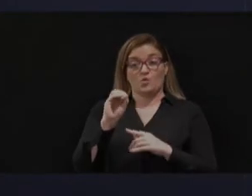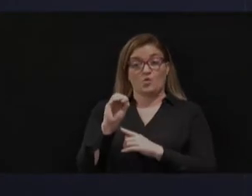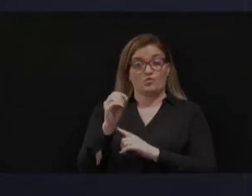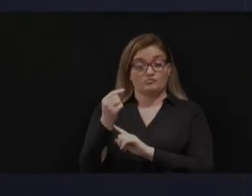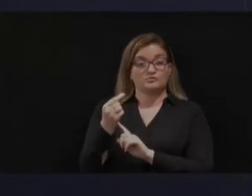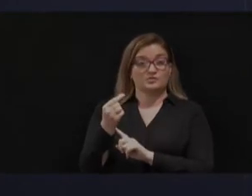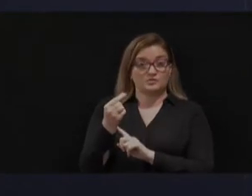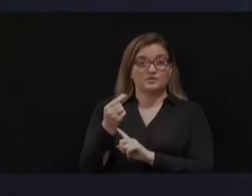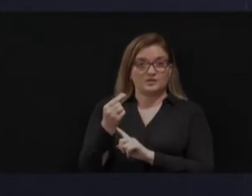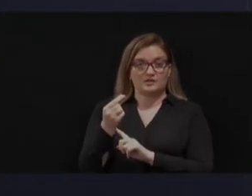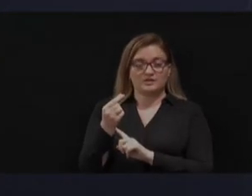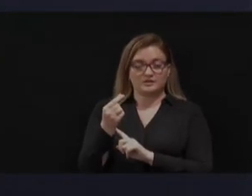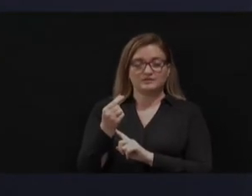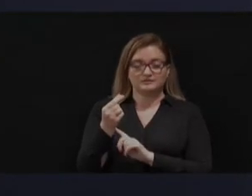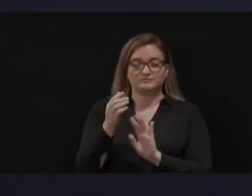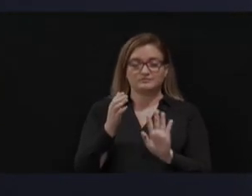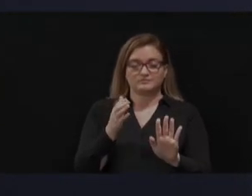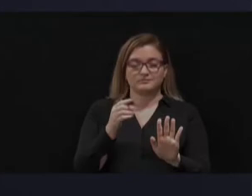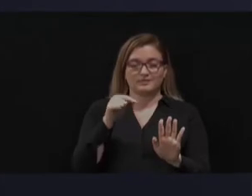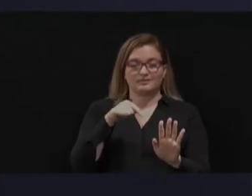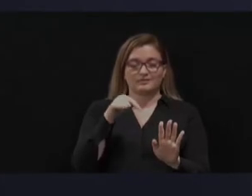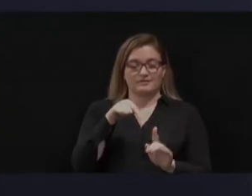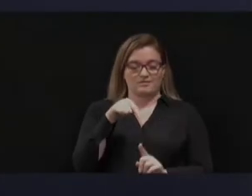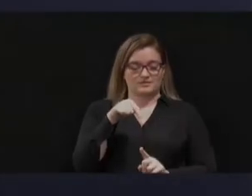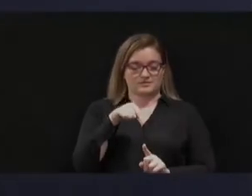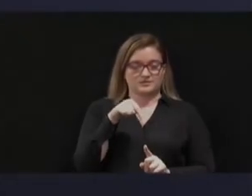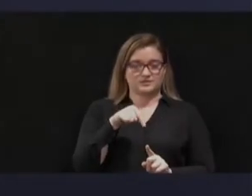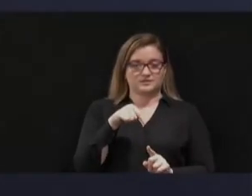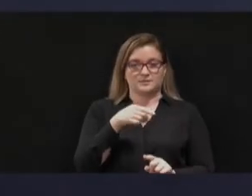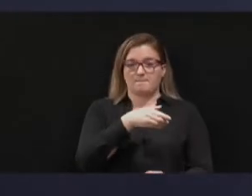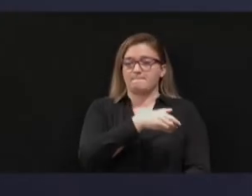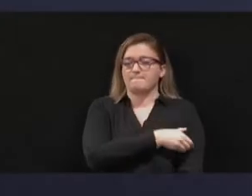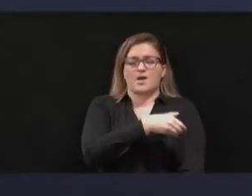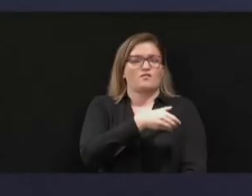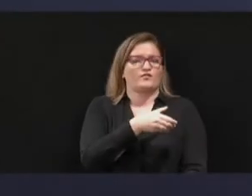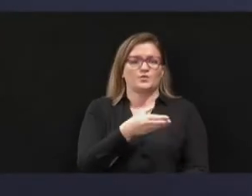reading, because this is a powerful